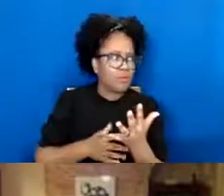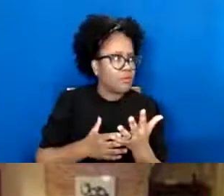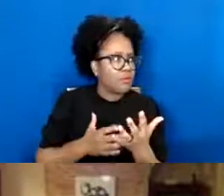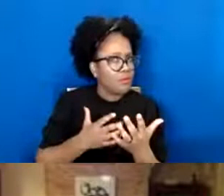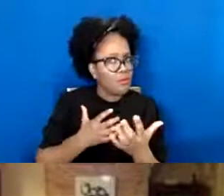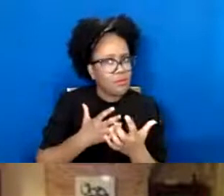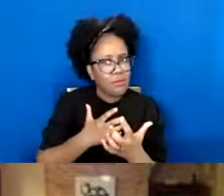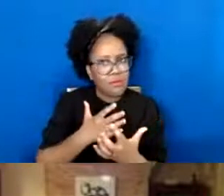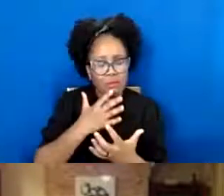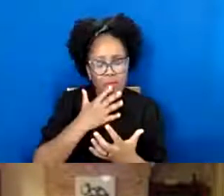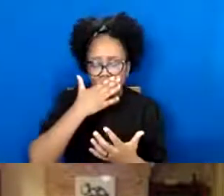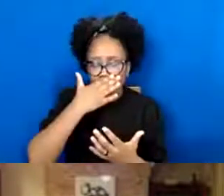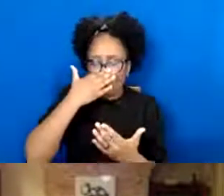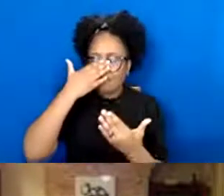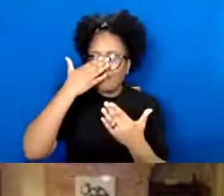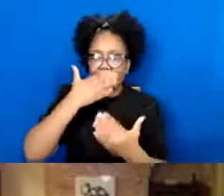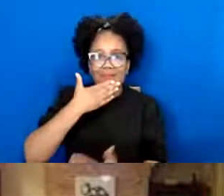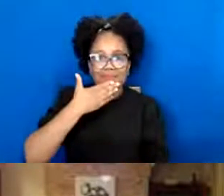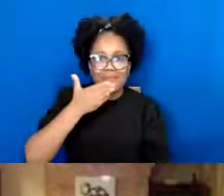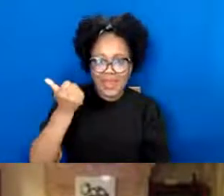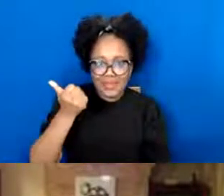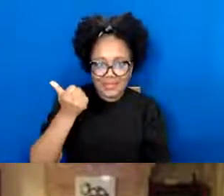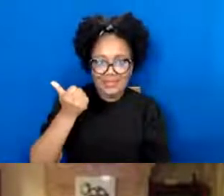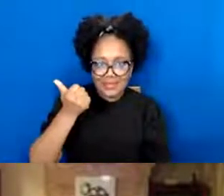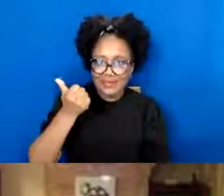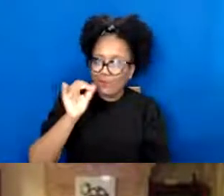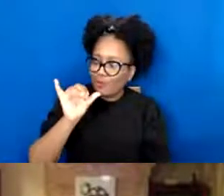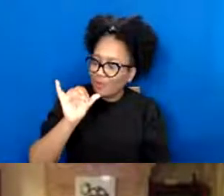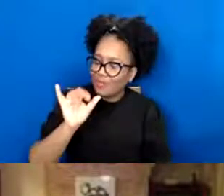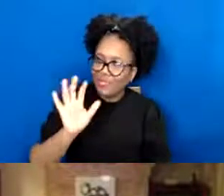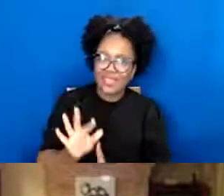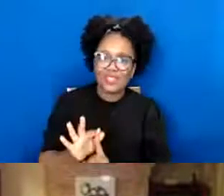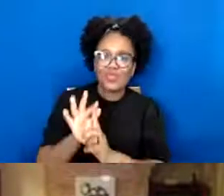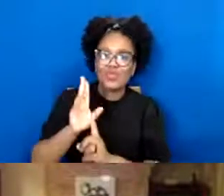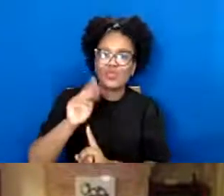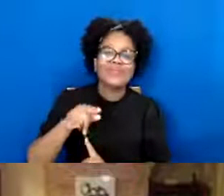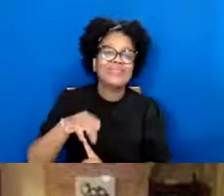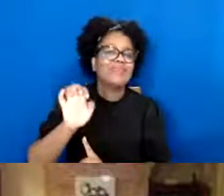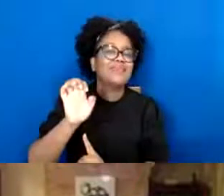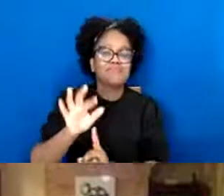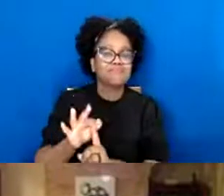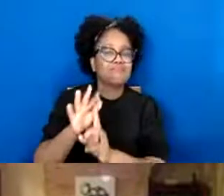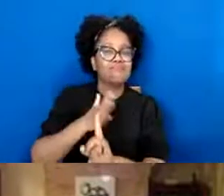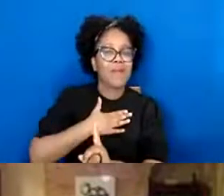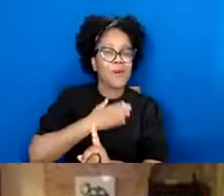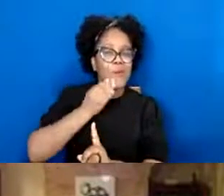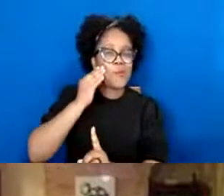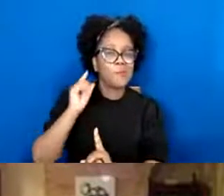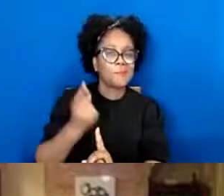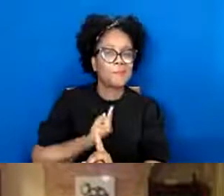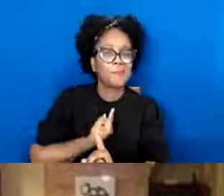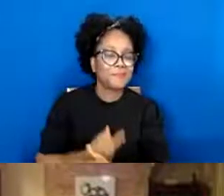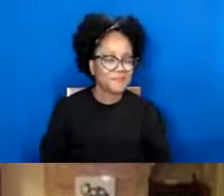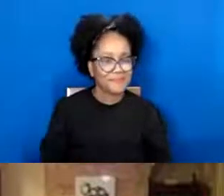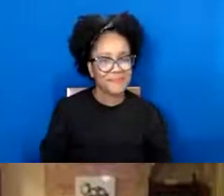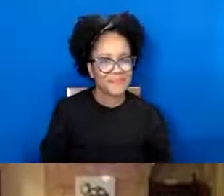ever smelled. And so that's unique to my home. Yes, yes. I love it.